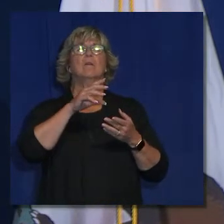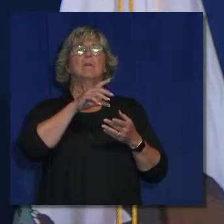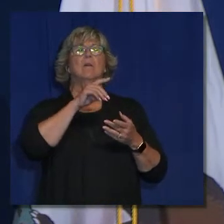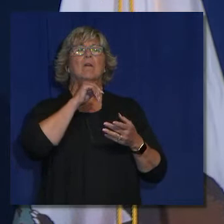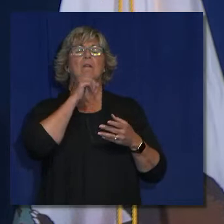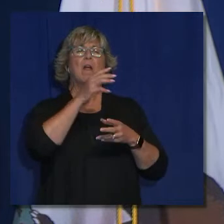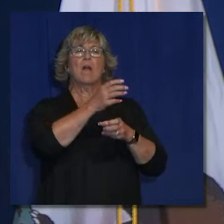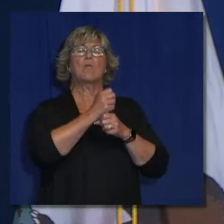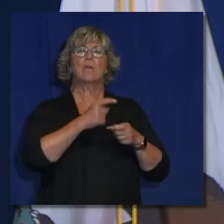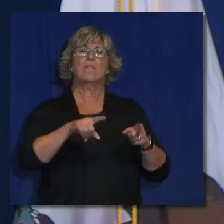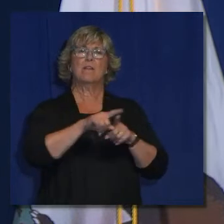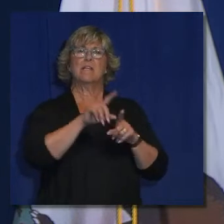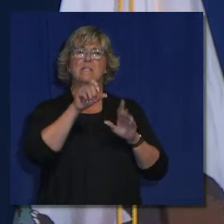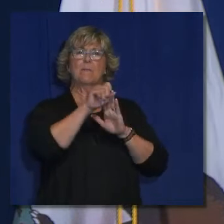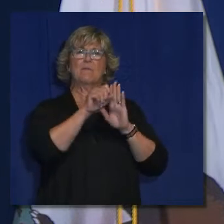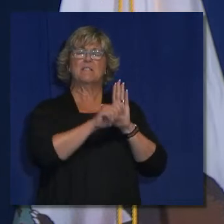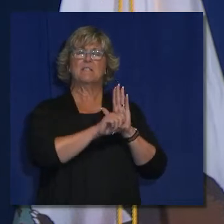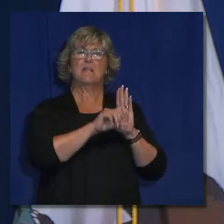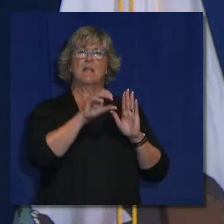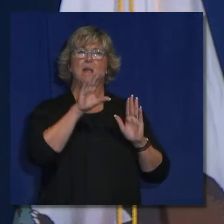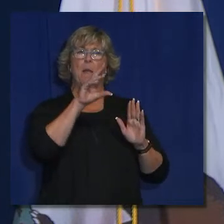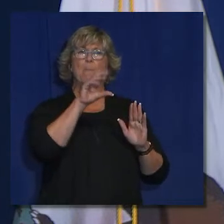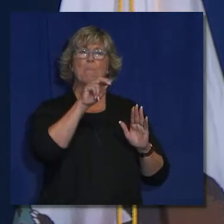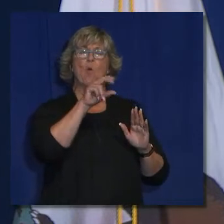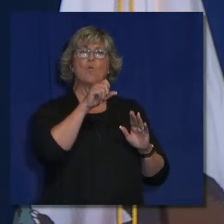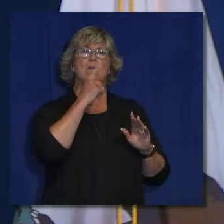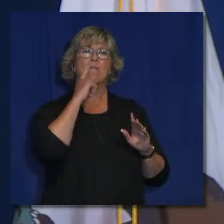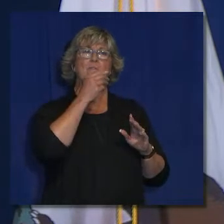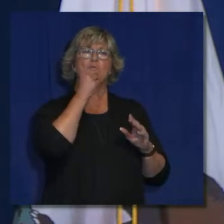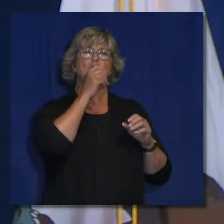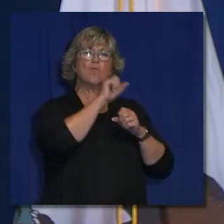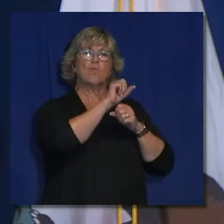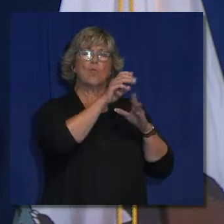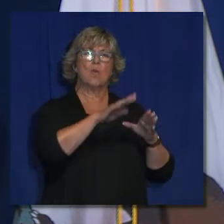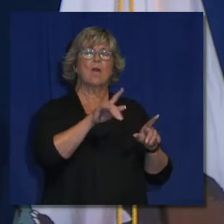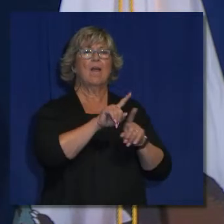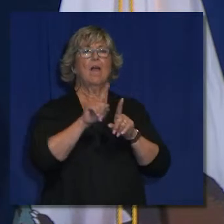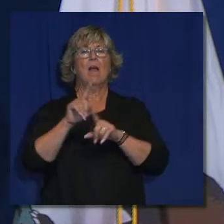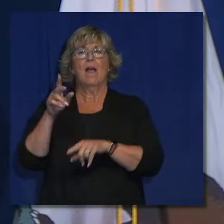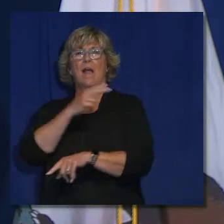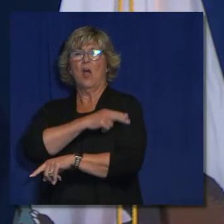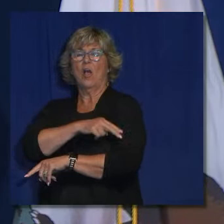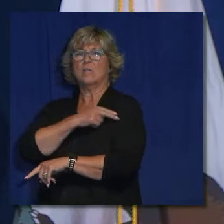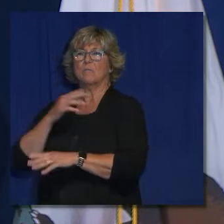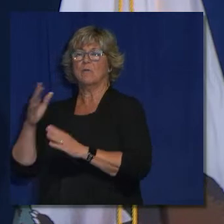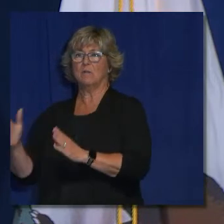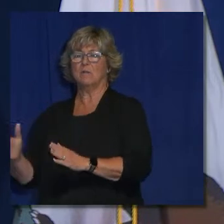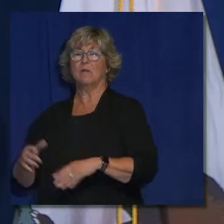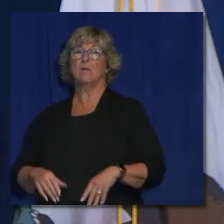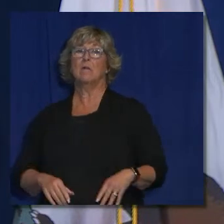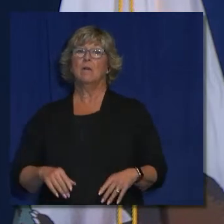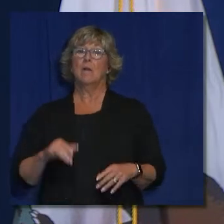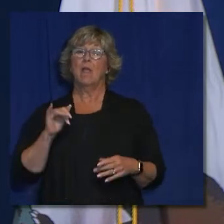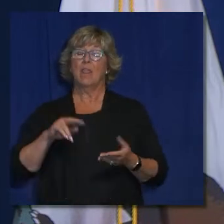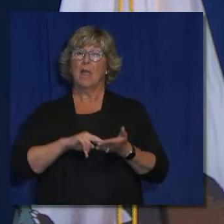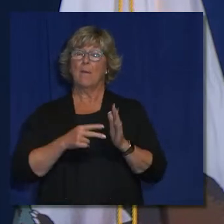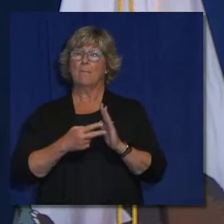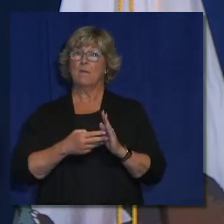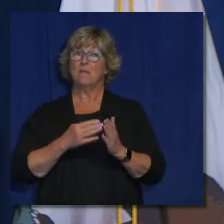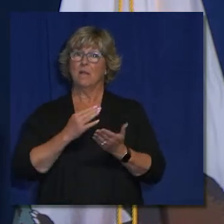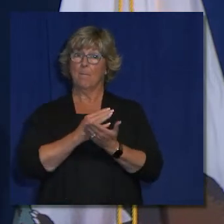receive the same state bonuses as hospital and nursing home workers? Well, that question assumes that the budget's been approved and